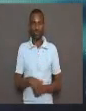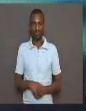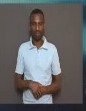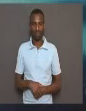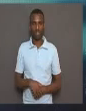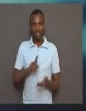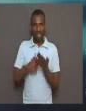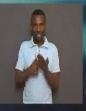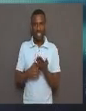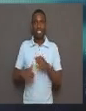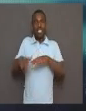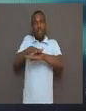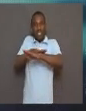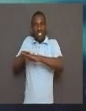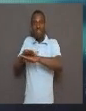floating substance.